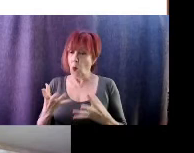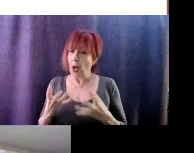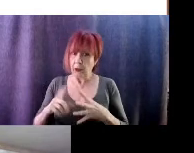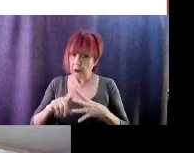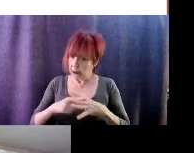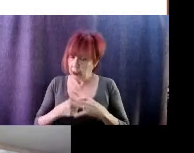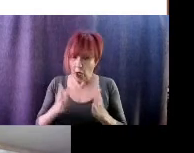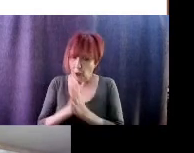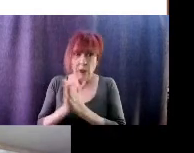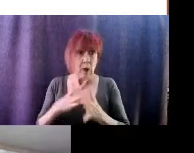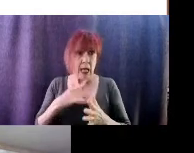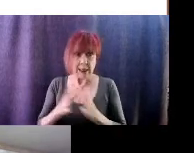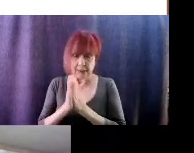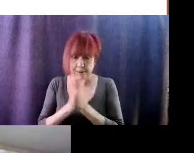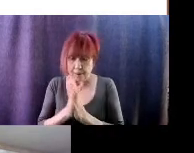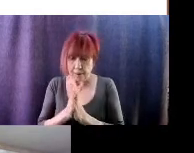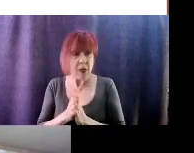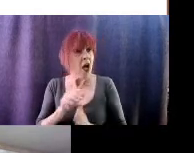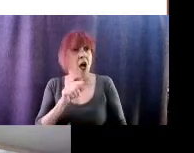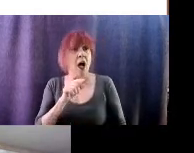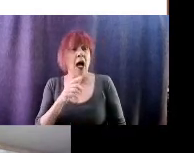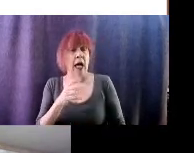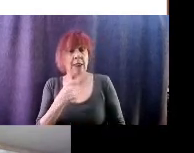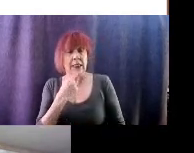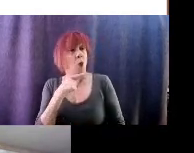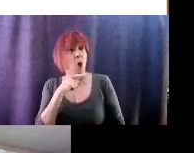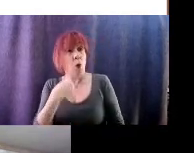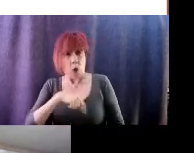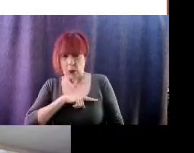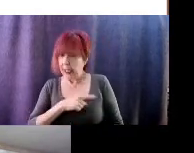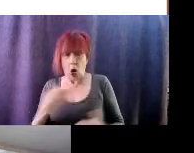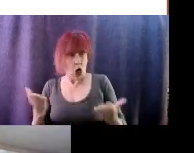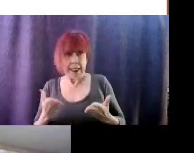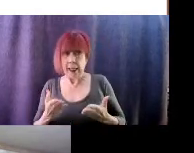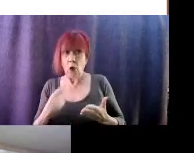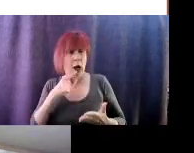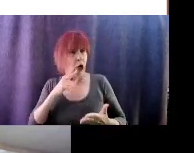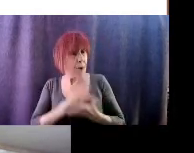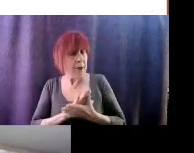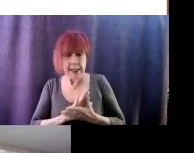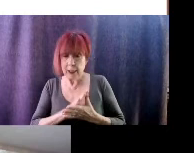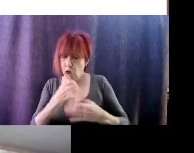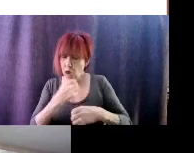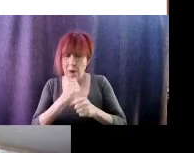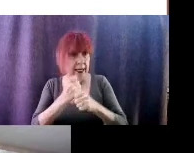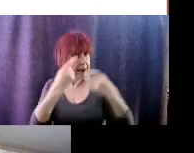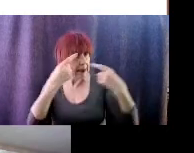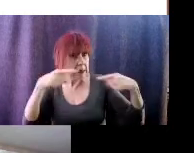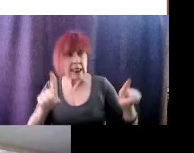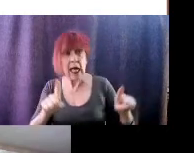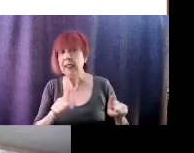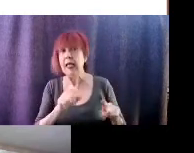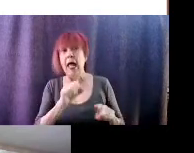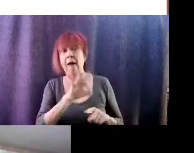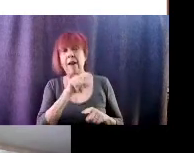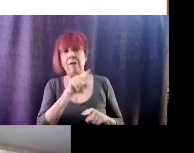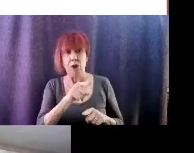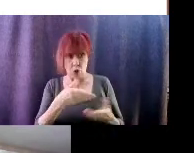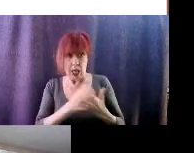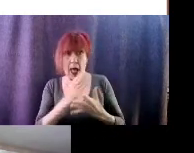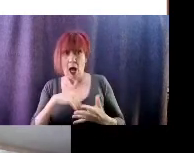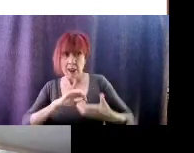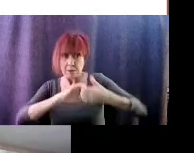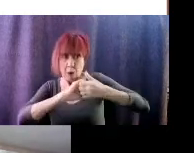have us. We have people here who are committed to making this happen. If you let us do this with